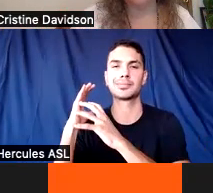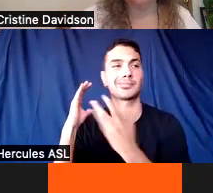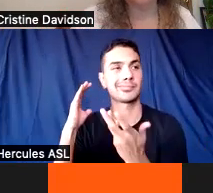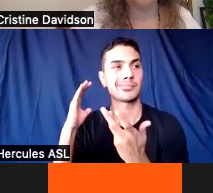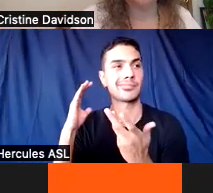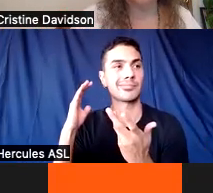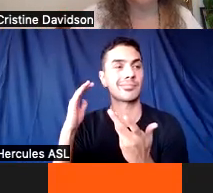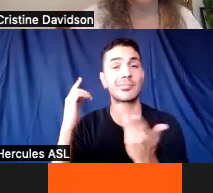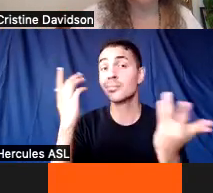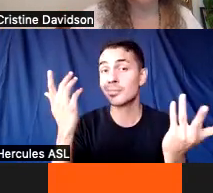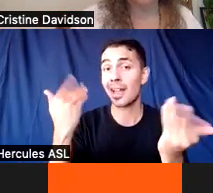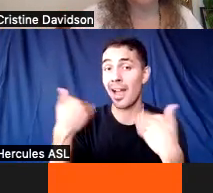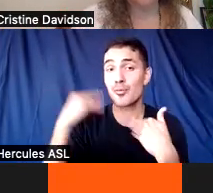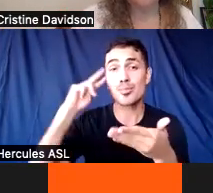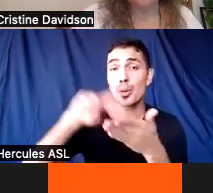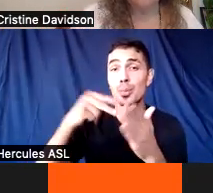that today.